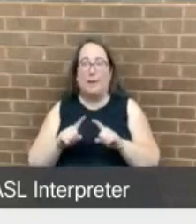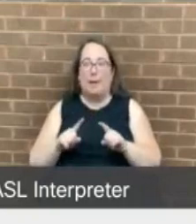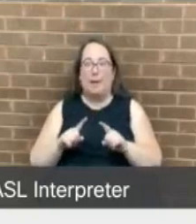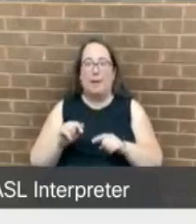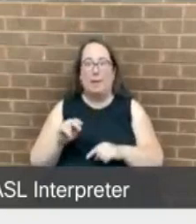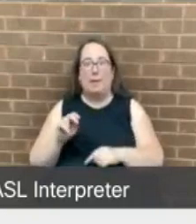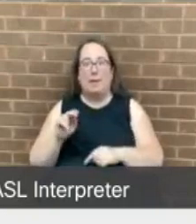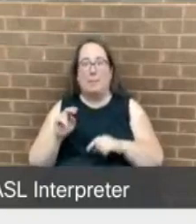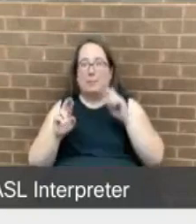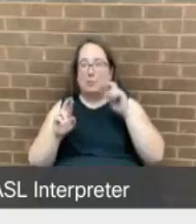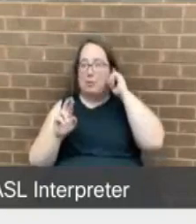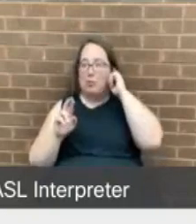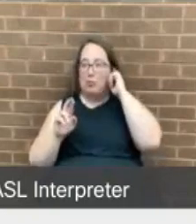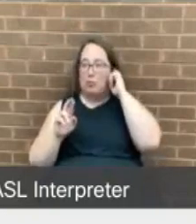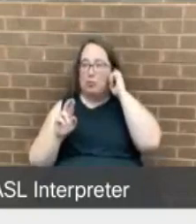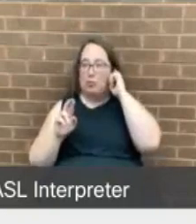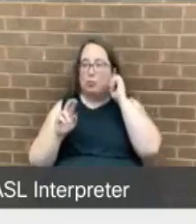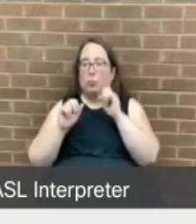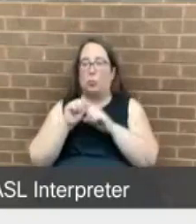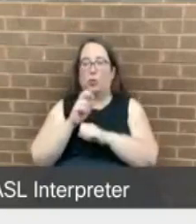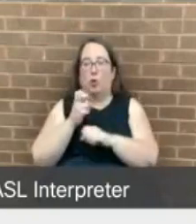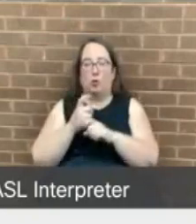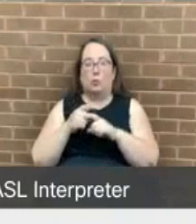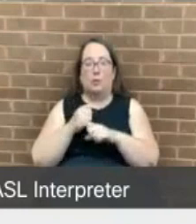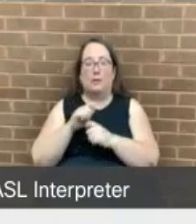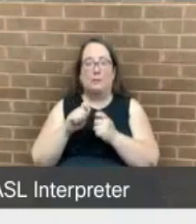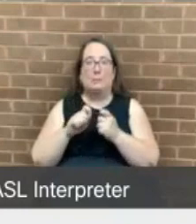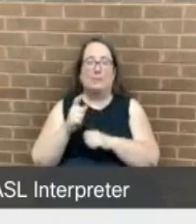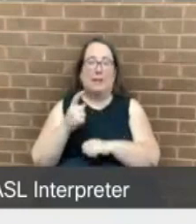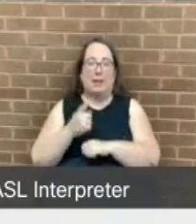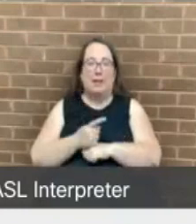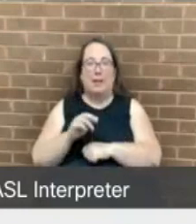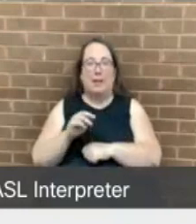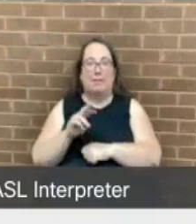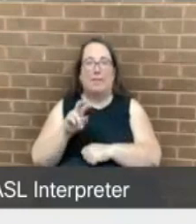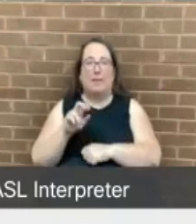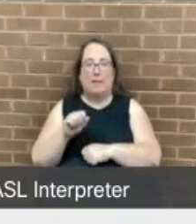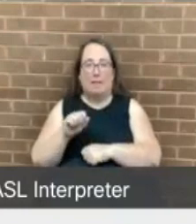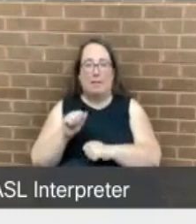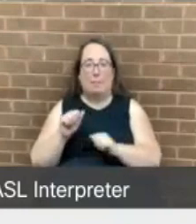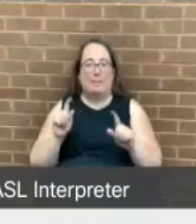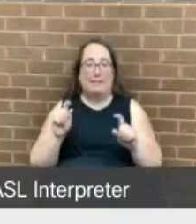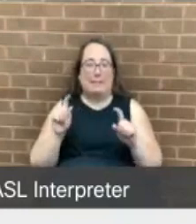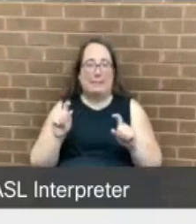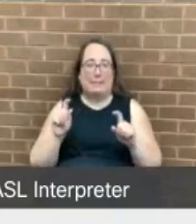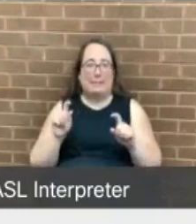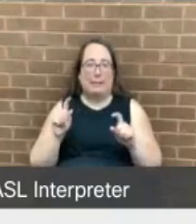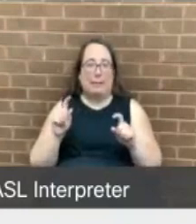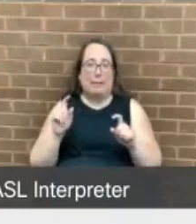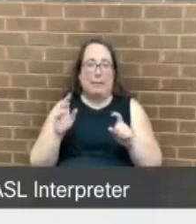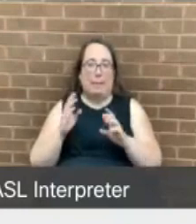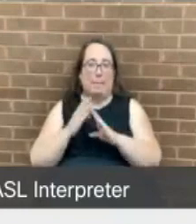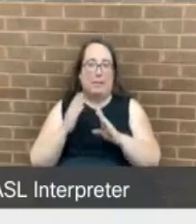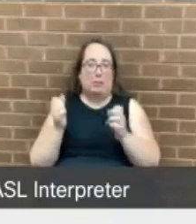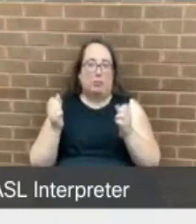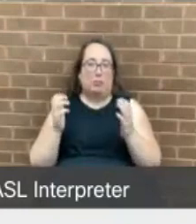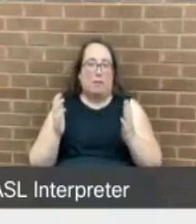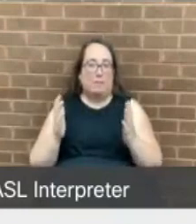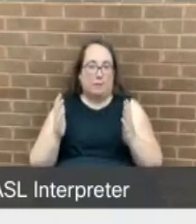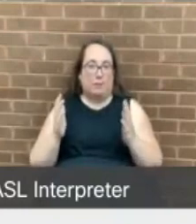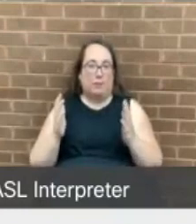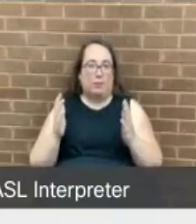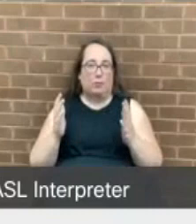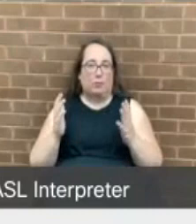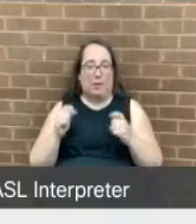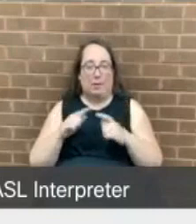Administrator Neiser has worked really hard to get a specific day over at the MVA where we'll be testing bus drivers that are trying to get a